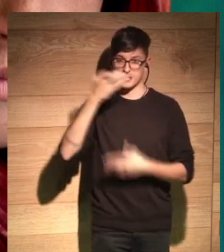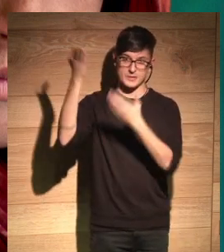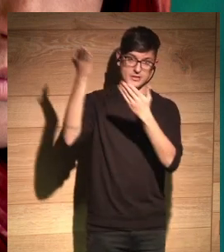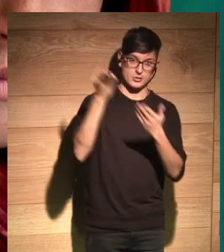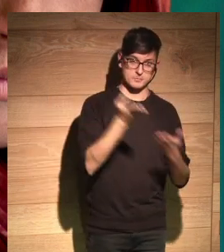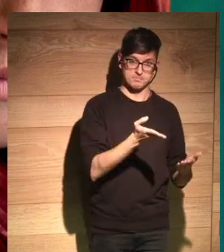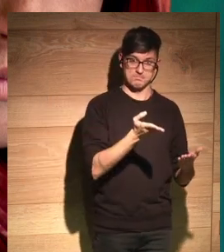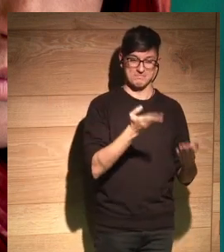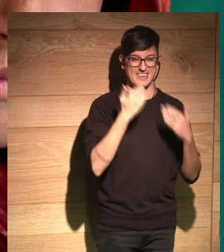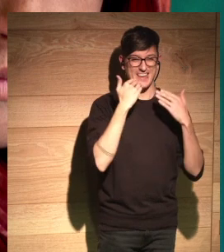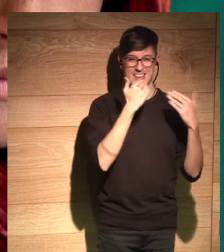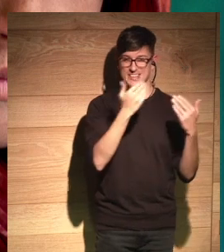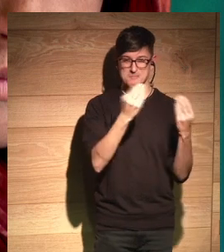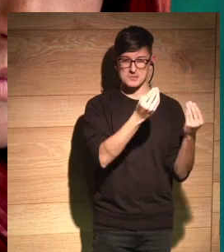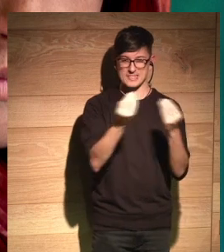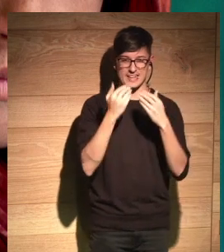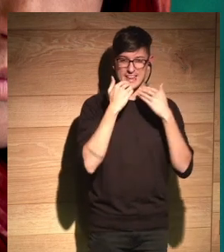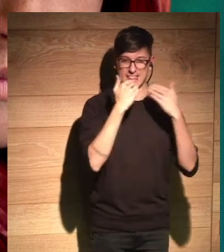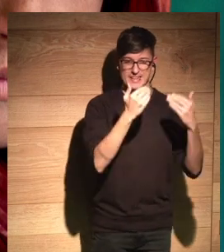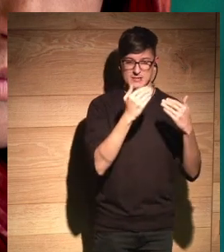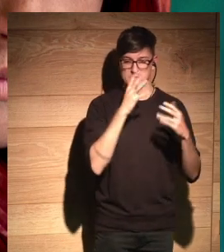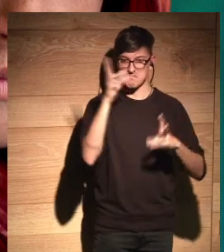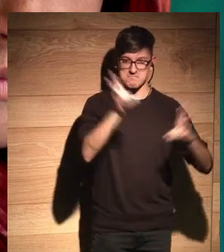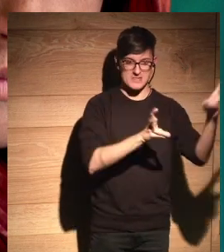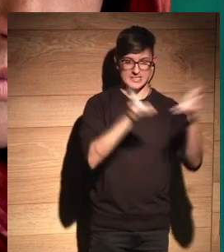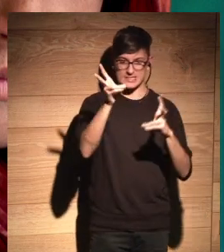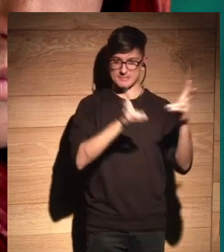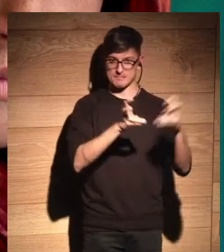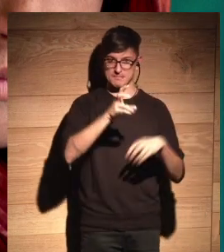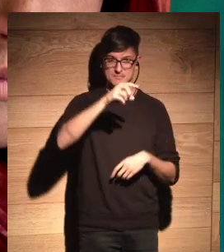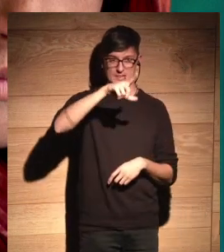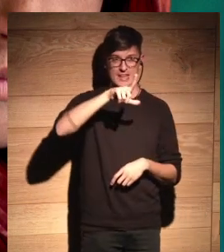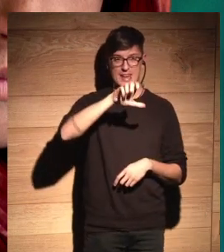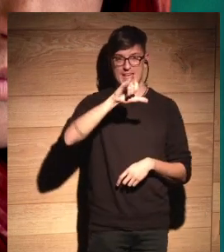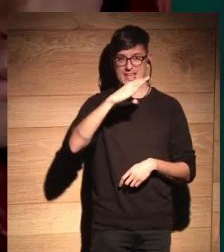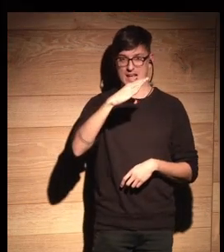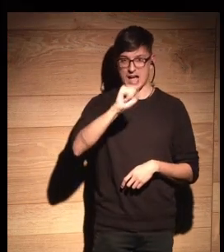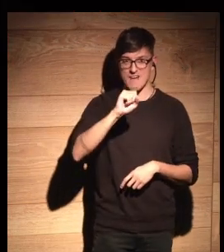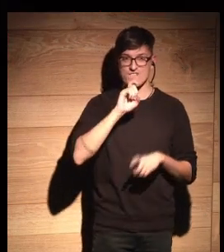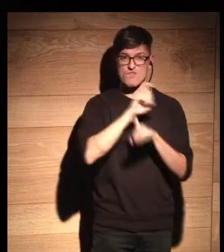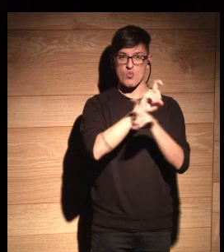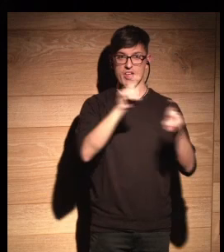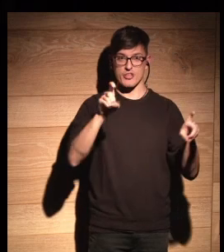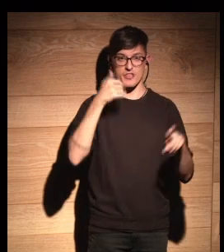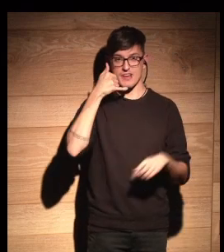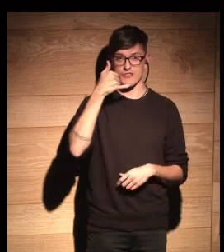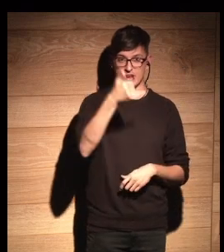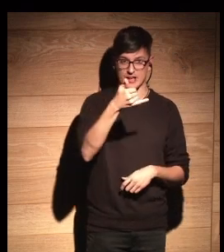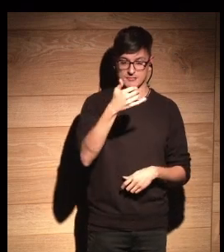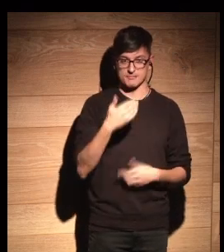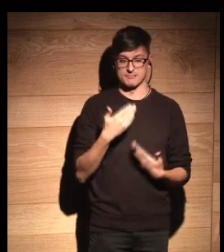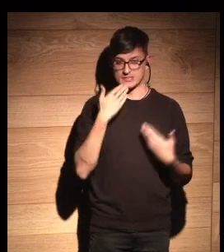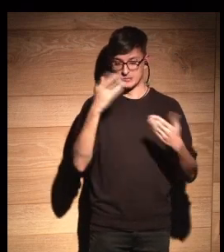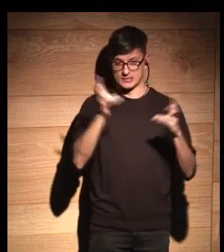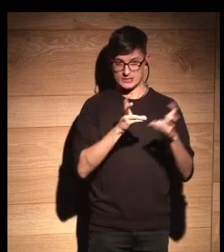Bienvenidos. Good afternoon and welcome. Thank you very much for attending this Leica